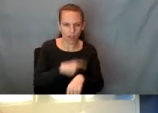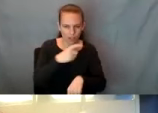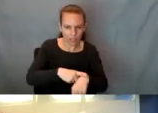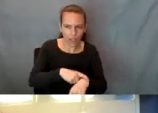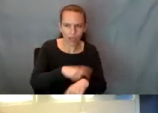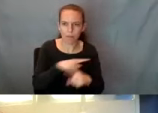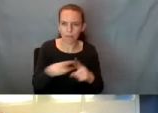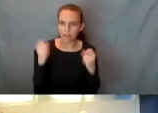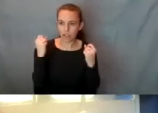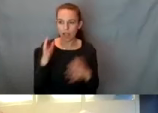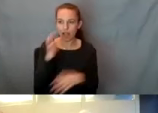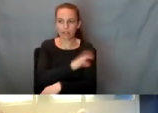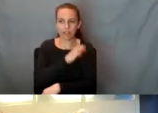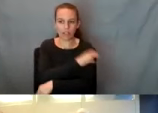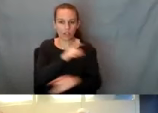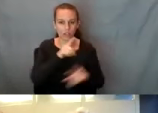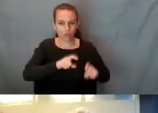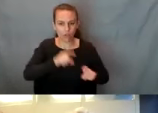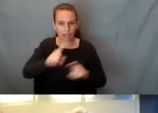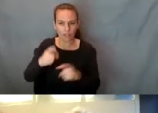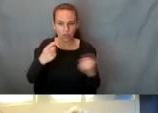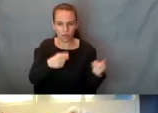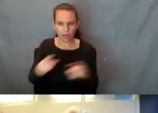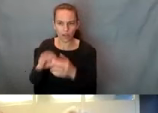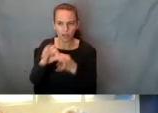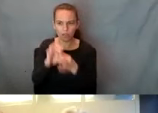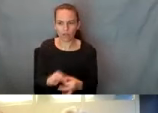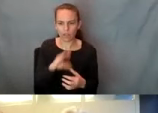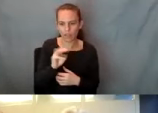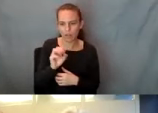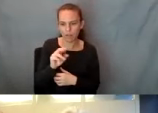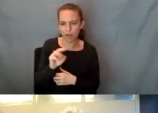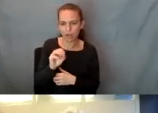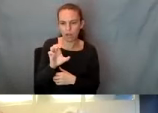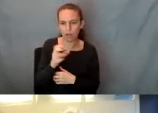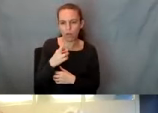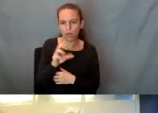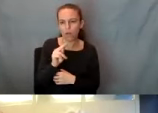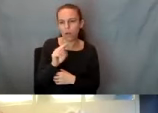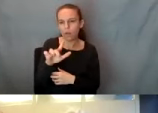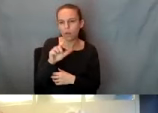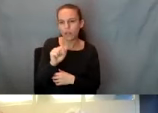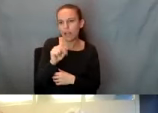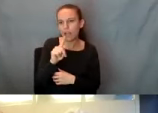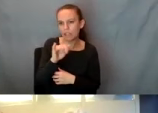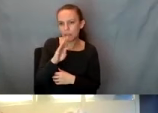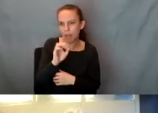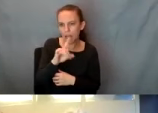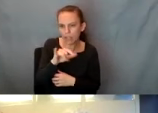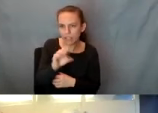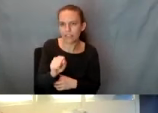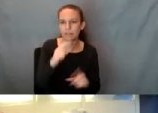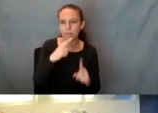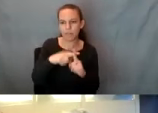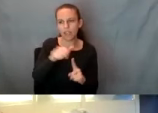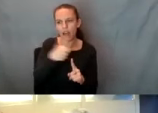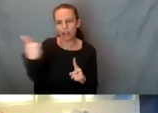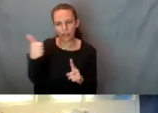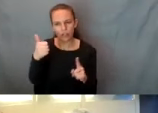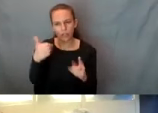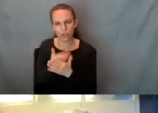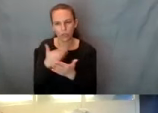going on, monoclonal antibodies, as well as other small molecules, new antivirals are being tested. We need to make sure that we